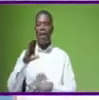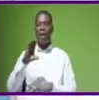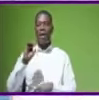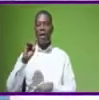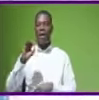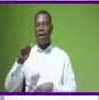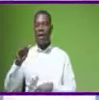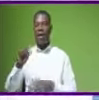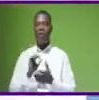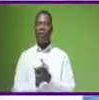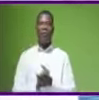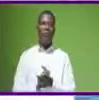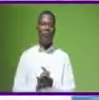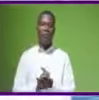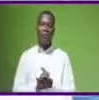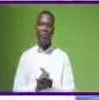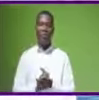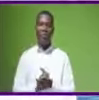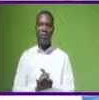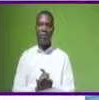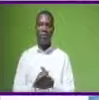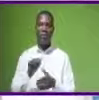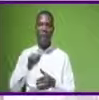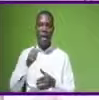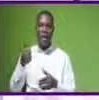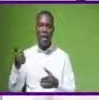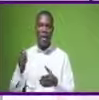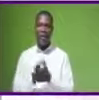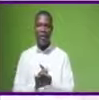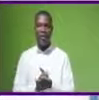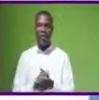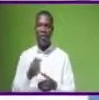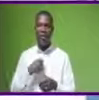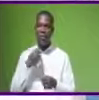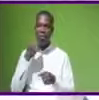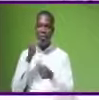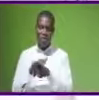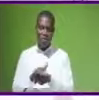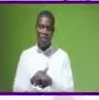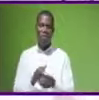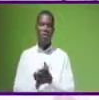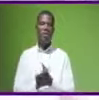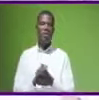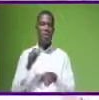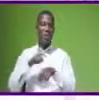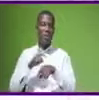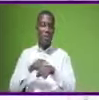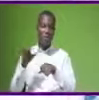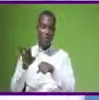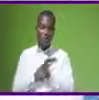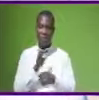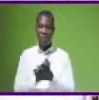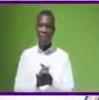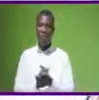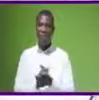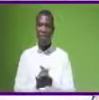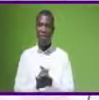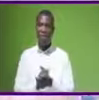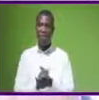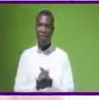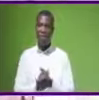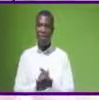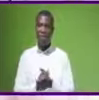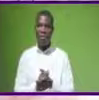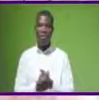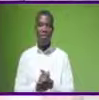Amen. Amen. Want to amase ahye won bo se won bere so amema won akọ. Moba momfa